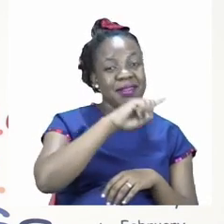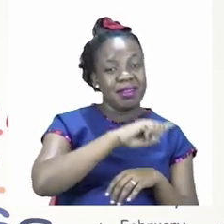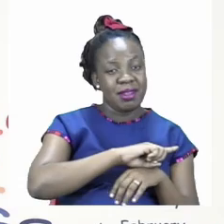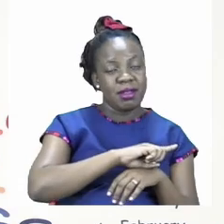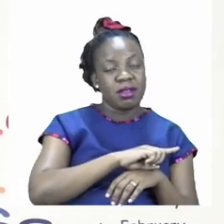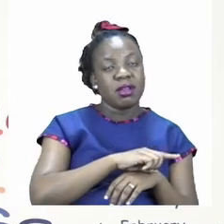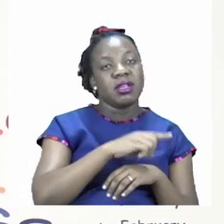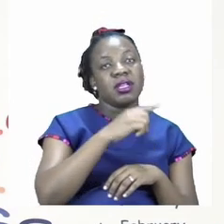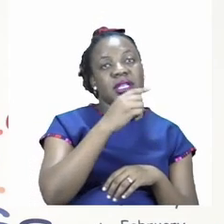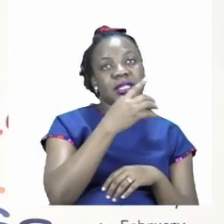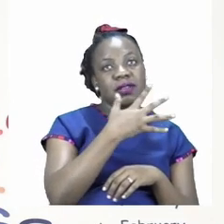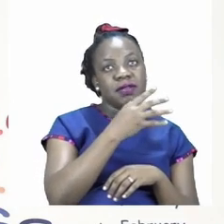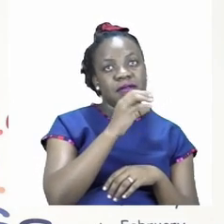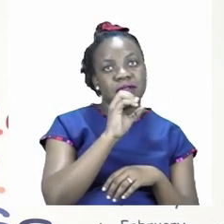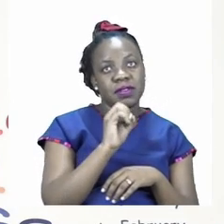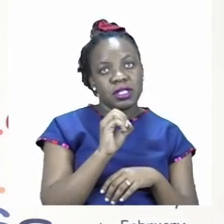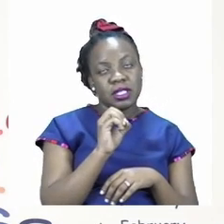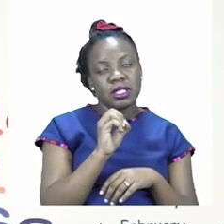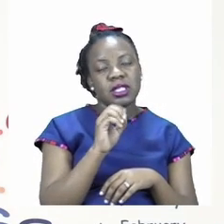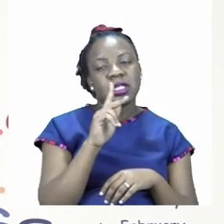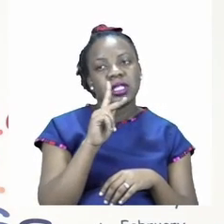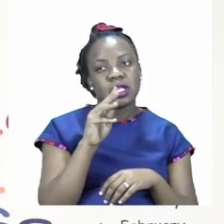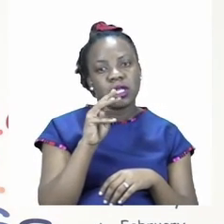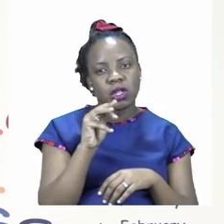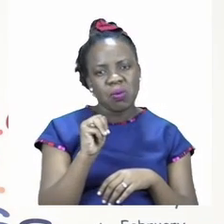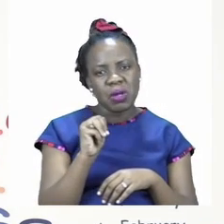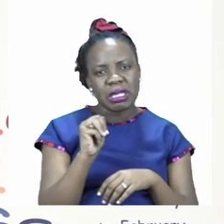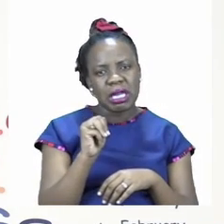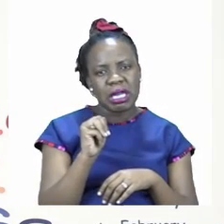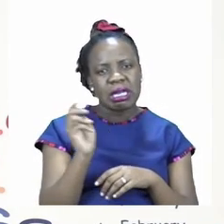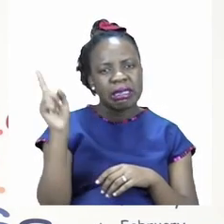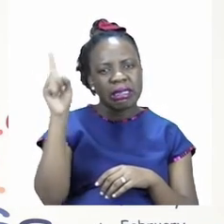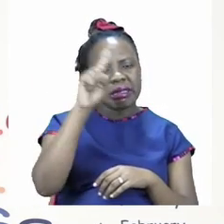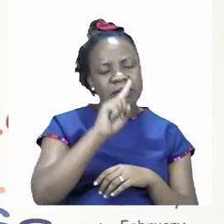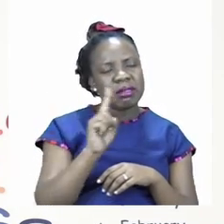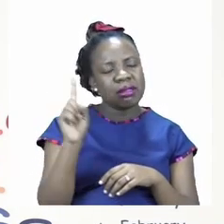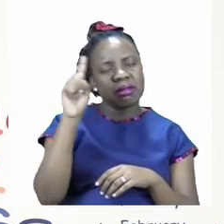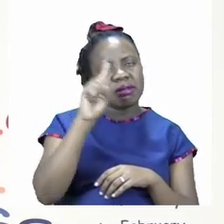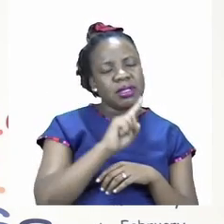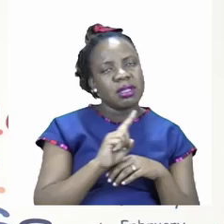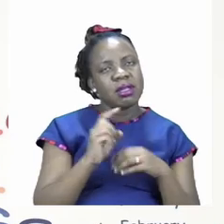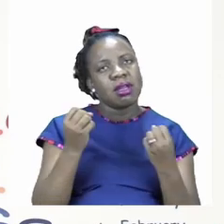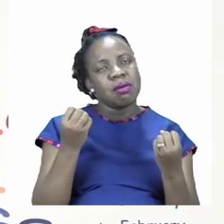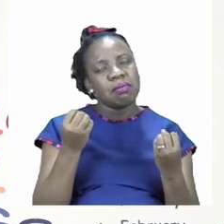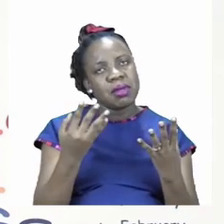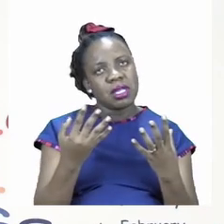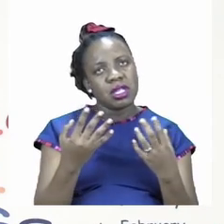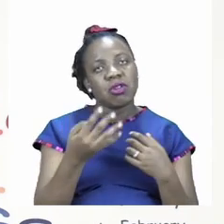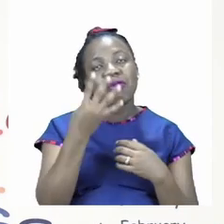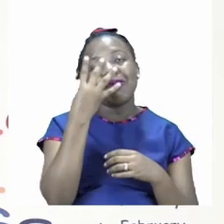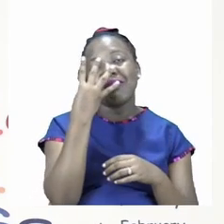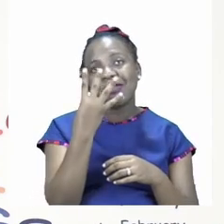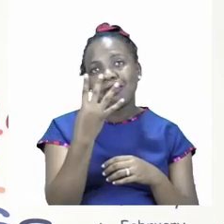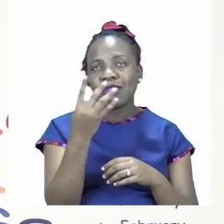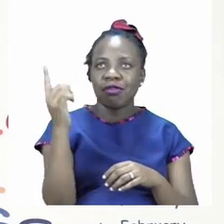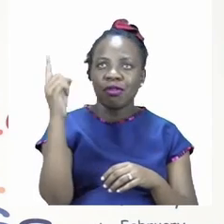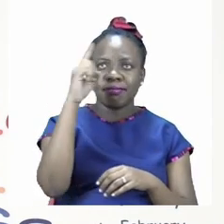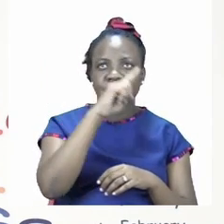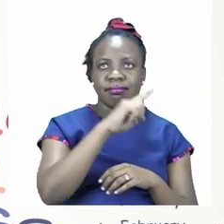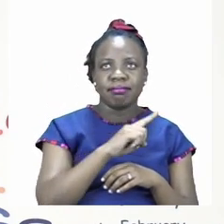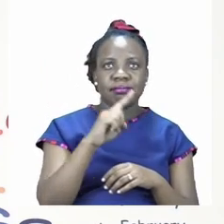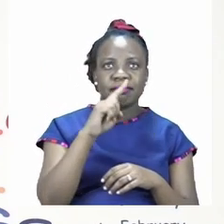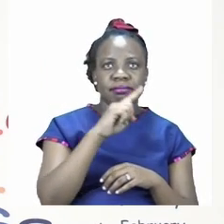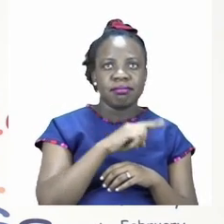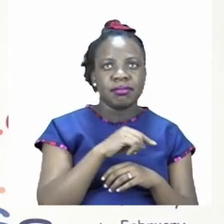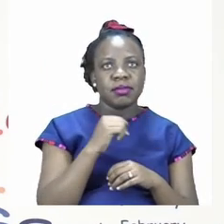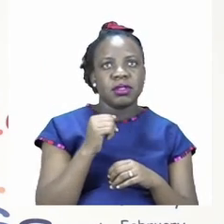that she does this for how many days? 4 days. Now we could say 50 plus